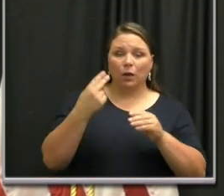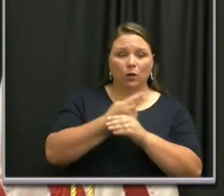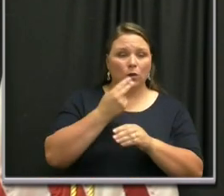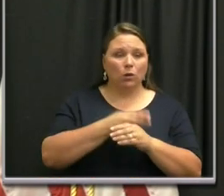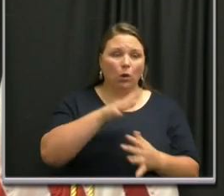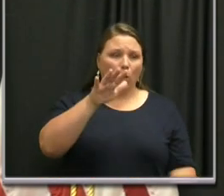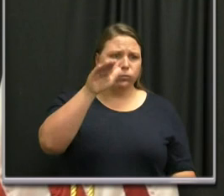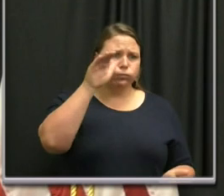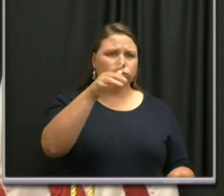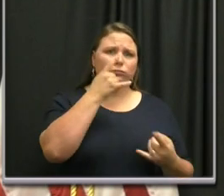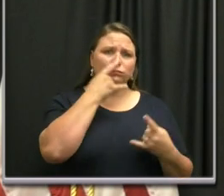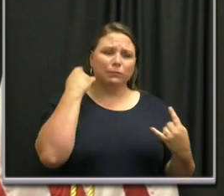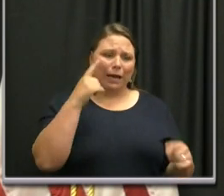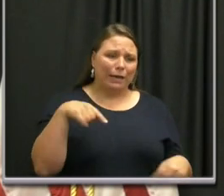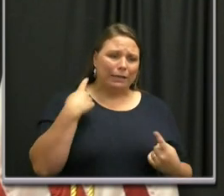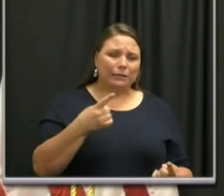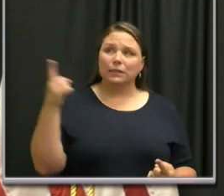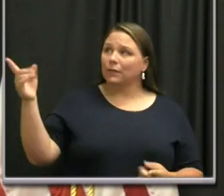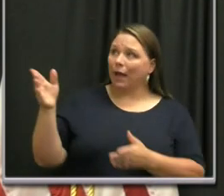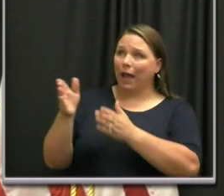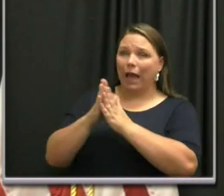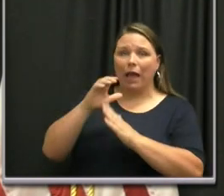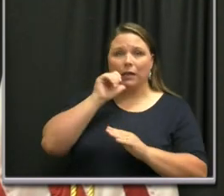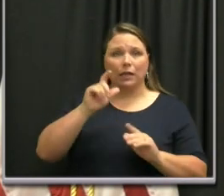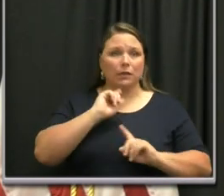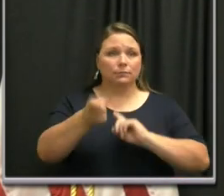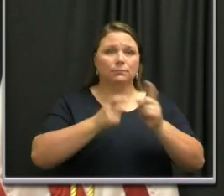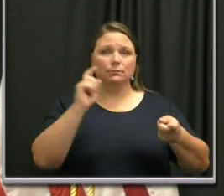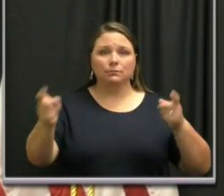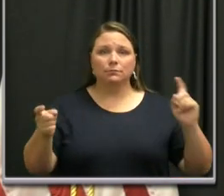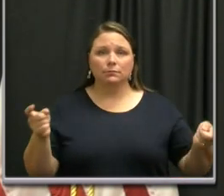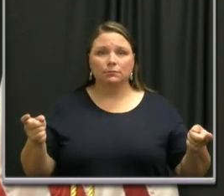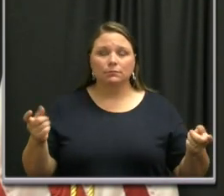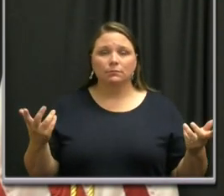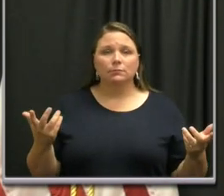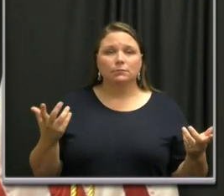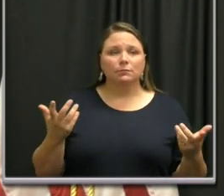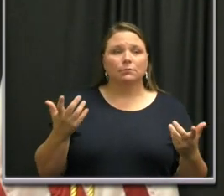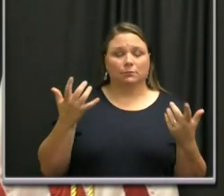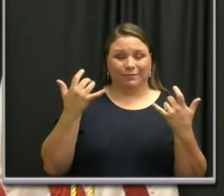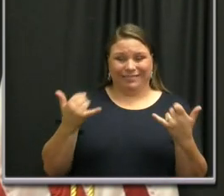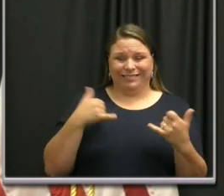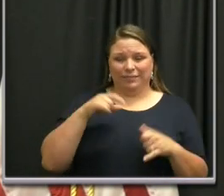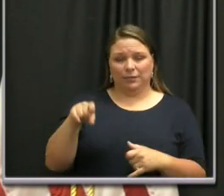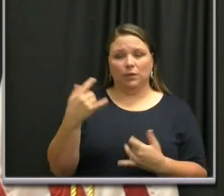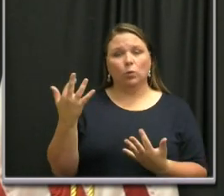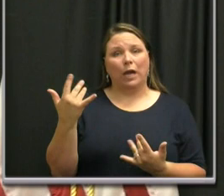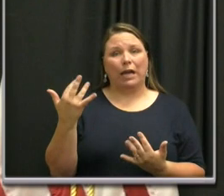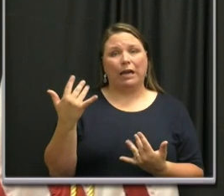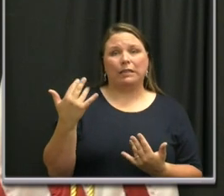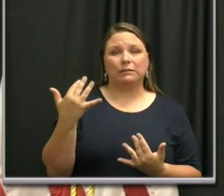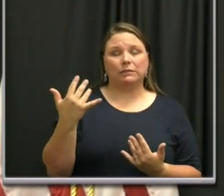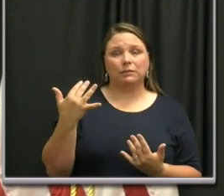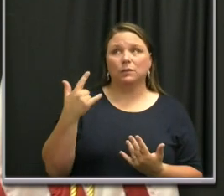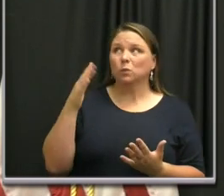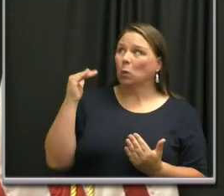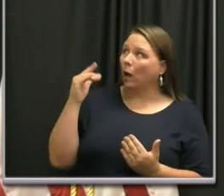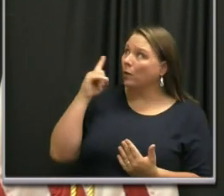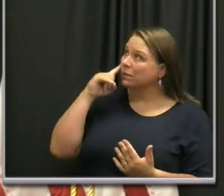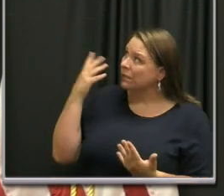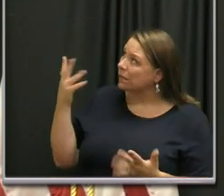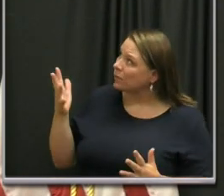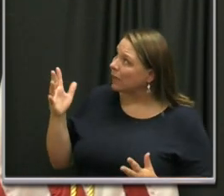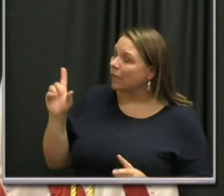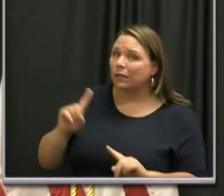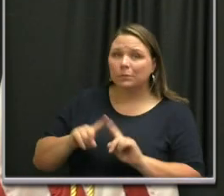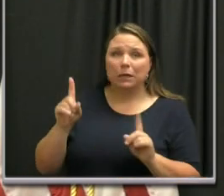these masks right now. We've been asked not to distribute them. We'll have to wait. We were hoping to hear by now, but